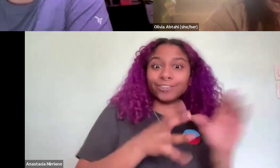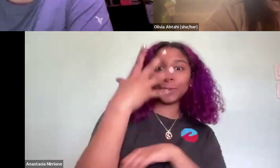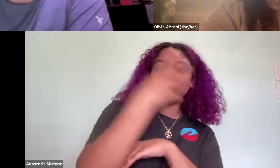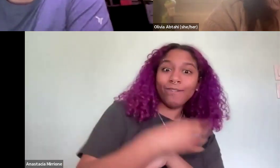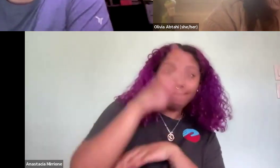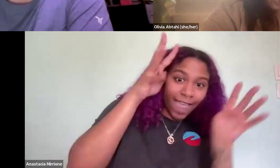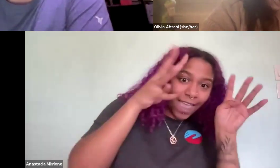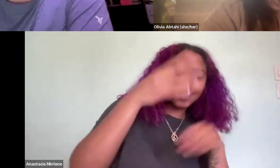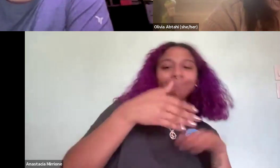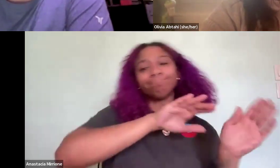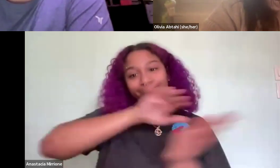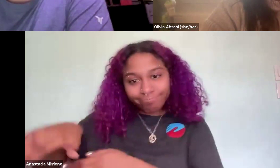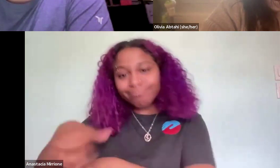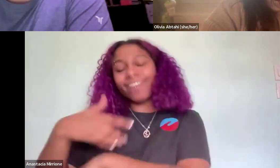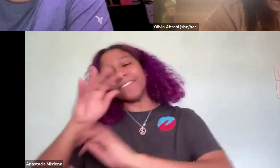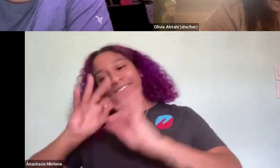trappings. Um,